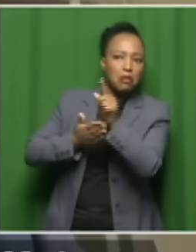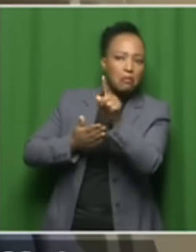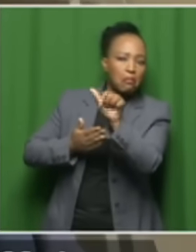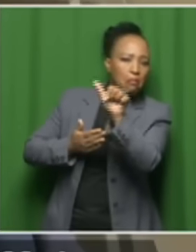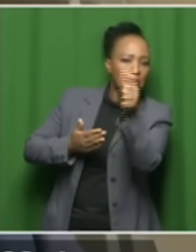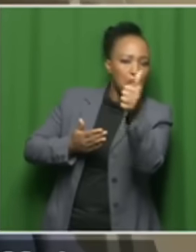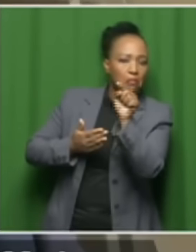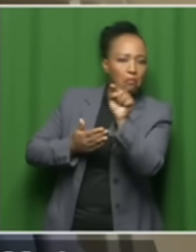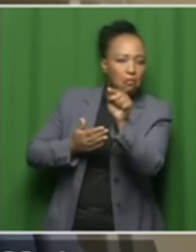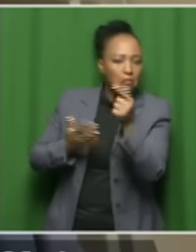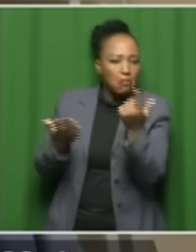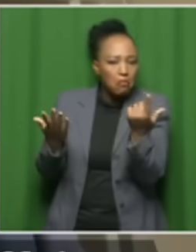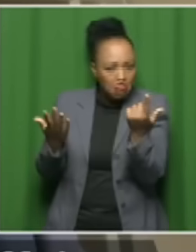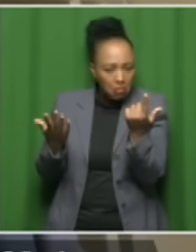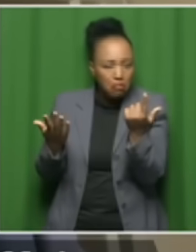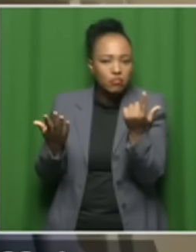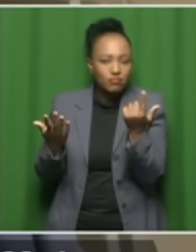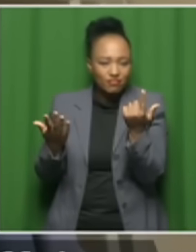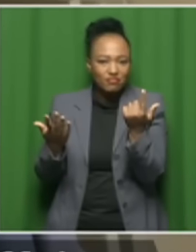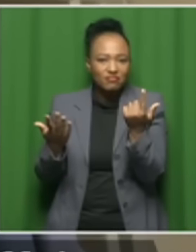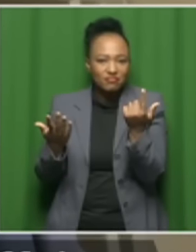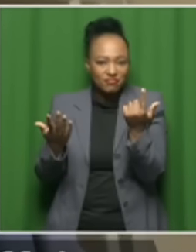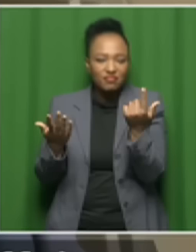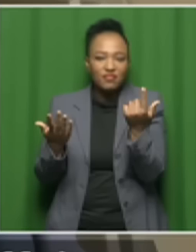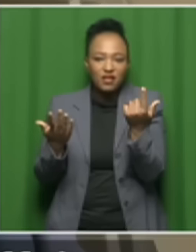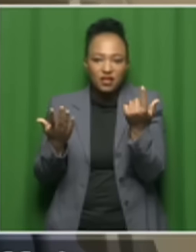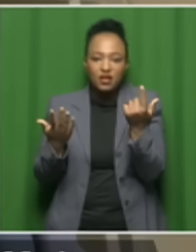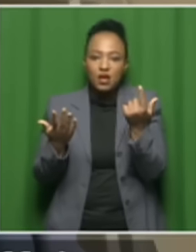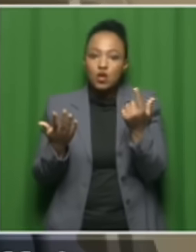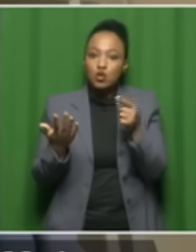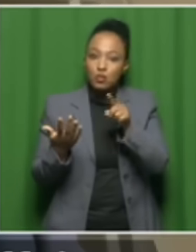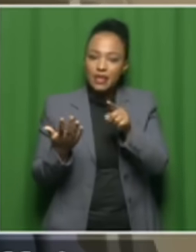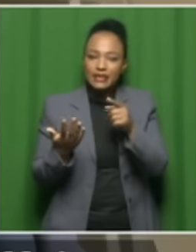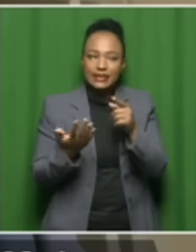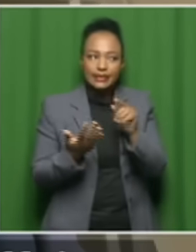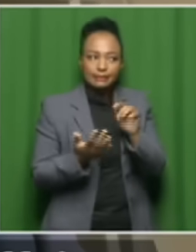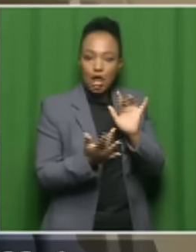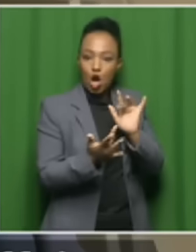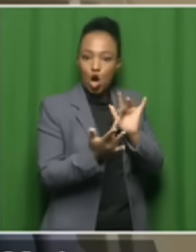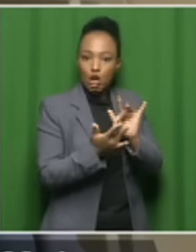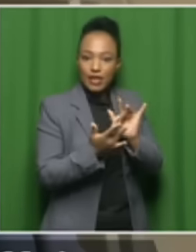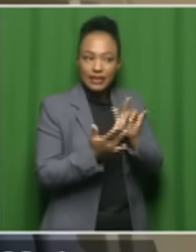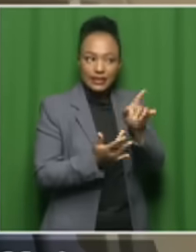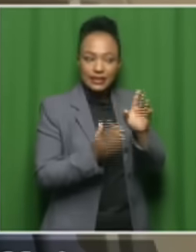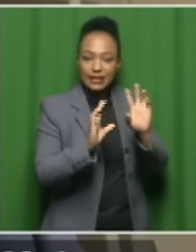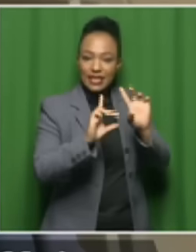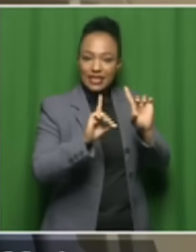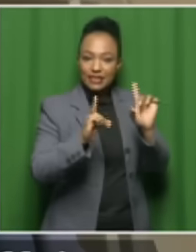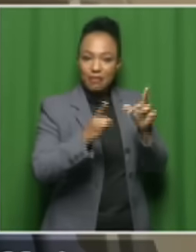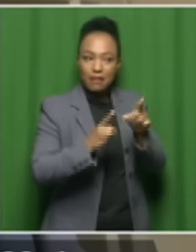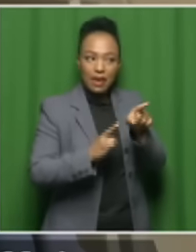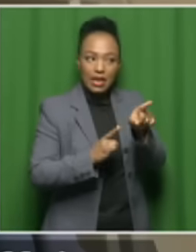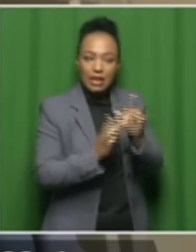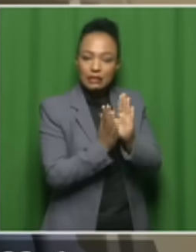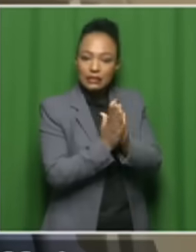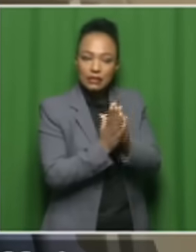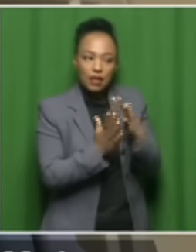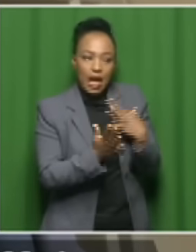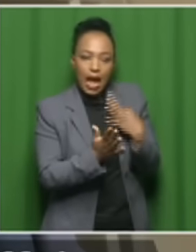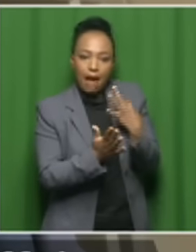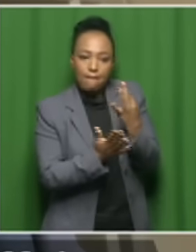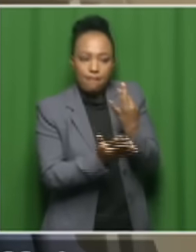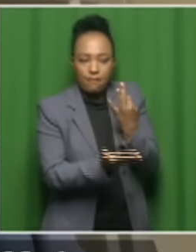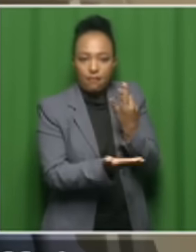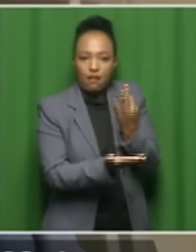nationality, you are expected to get in touch with the department and submit an application within the department